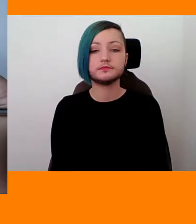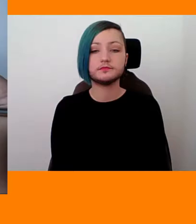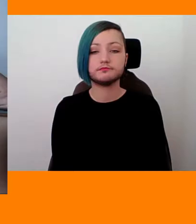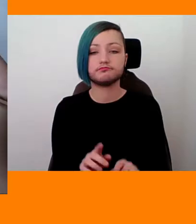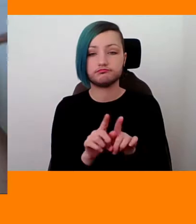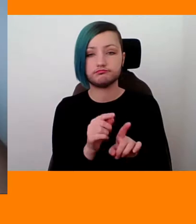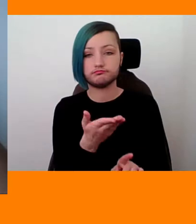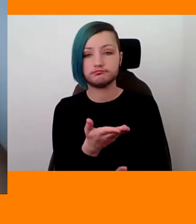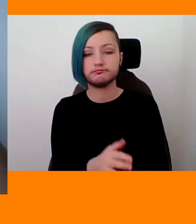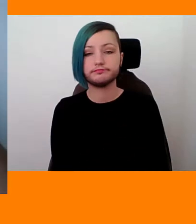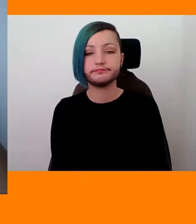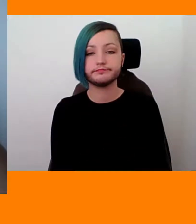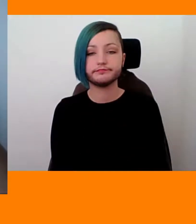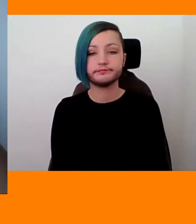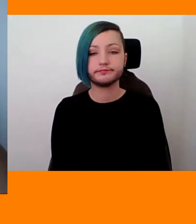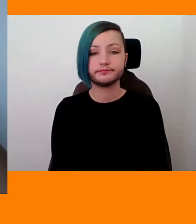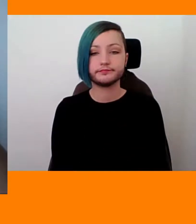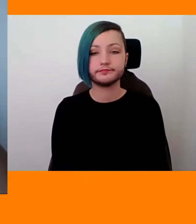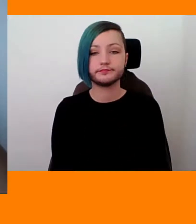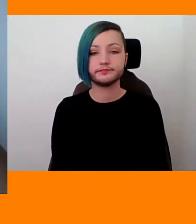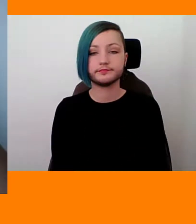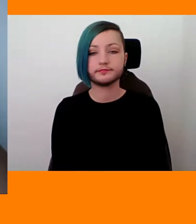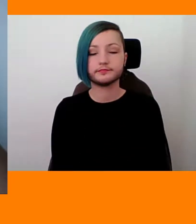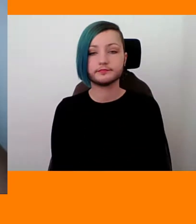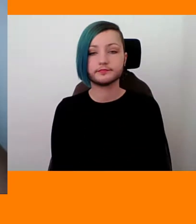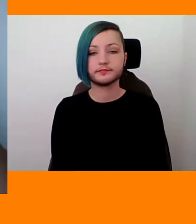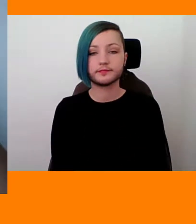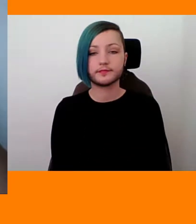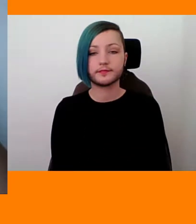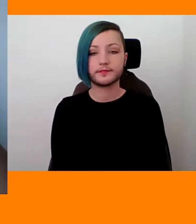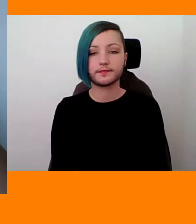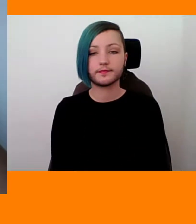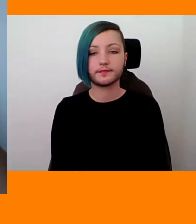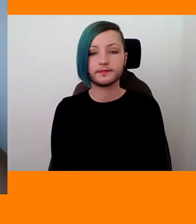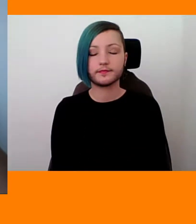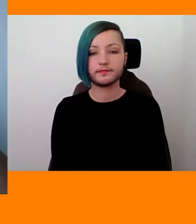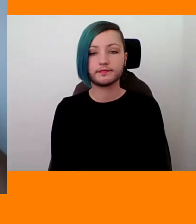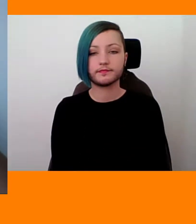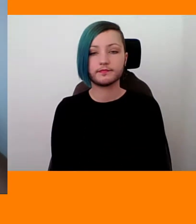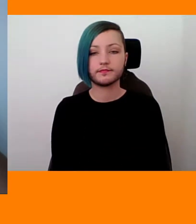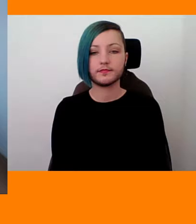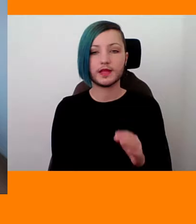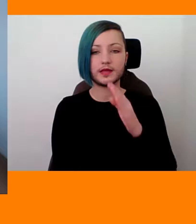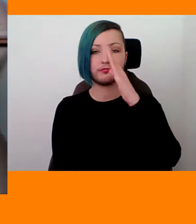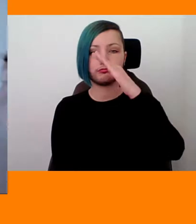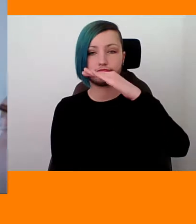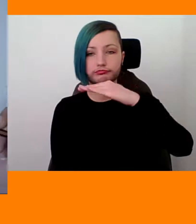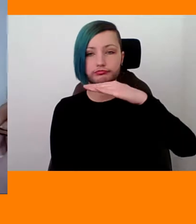like that. And then a little bit lower down, they're going to go more towards the middle, like